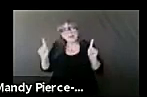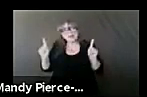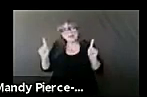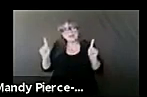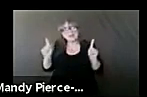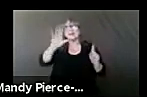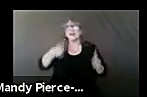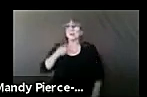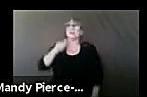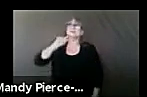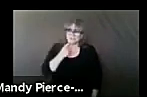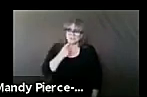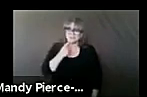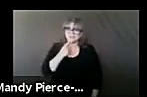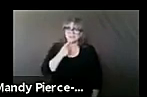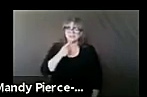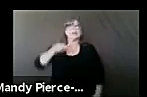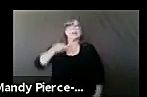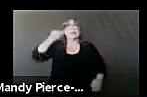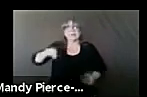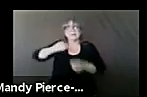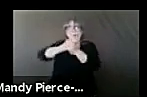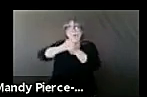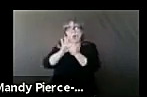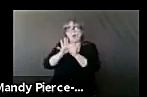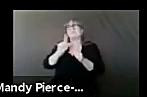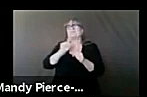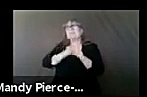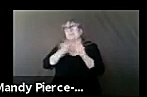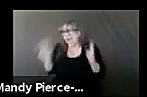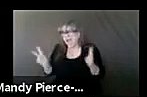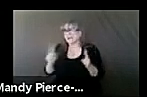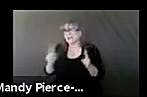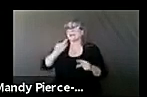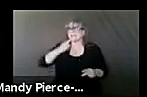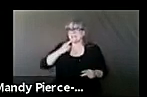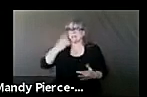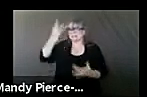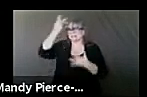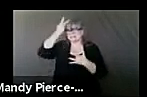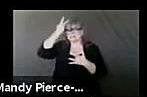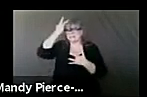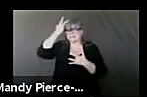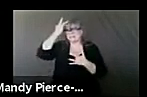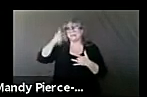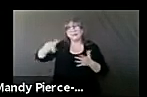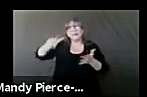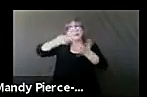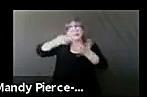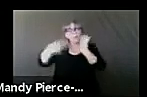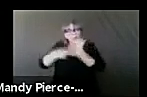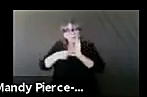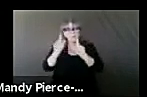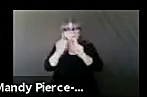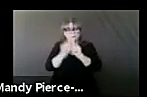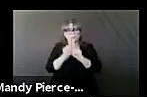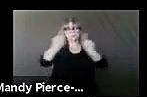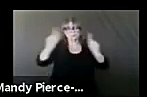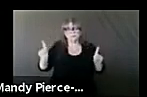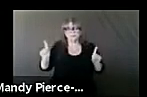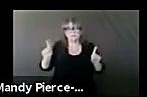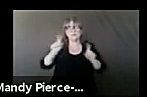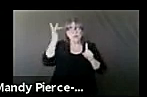seriously. We are social distancing to save lives. If we don't take this seriously, we will continue to see an increase in cases and